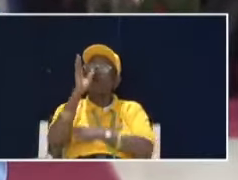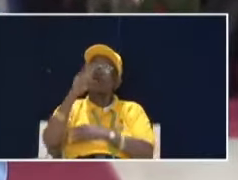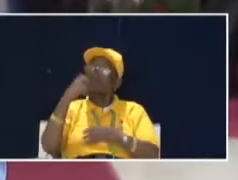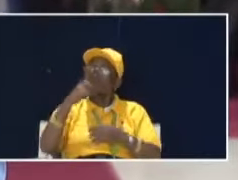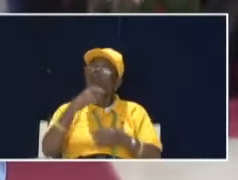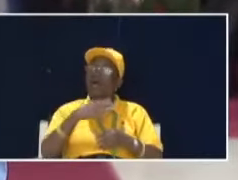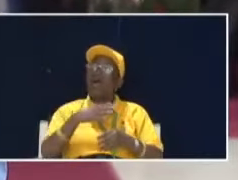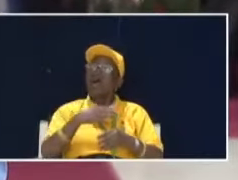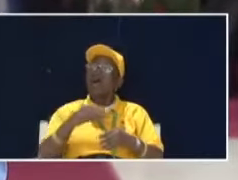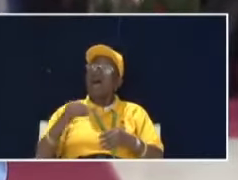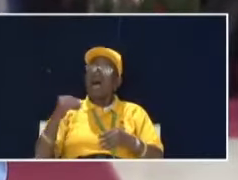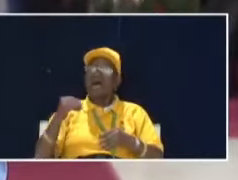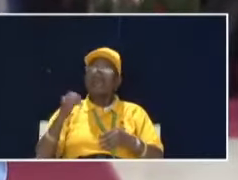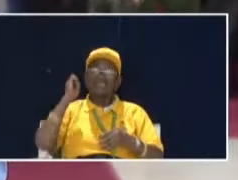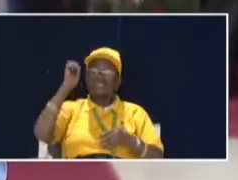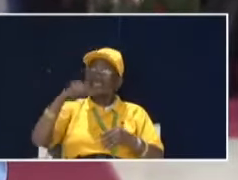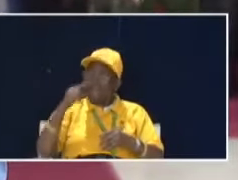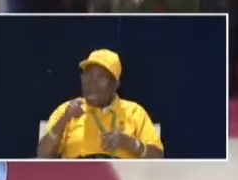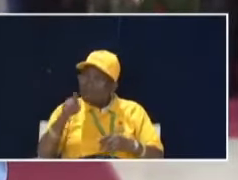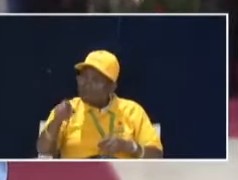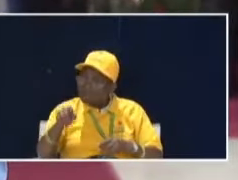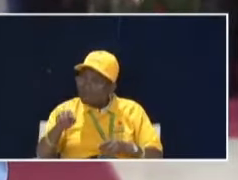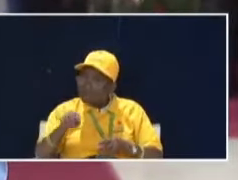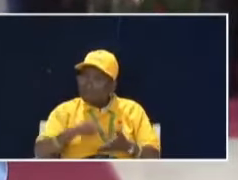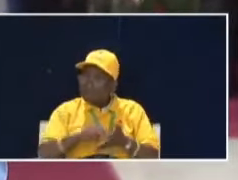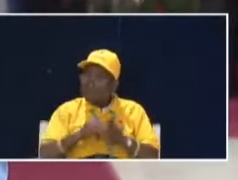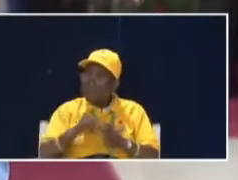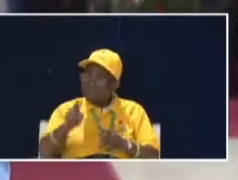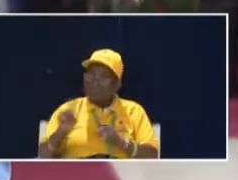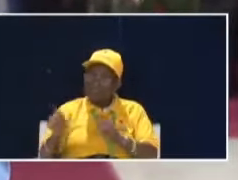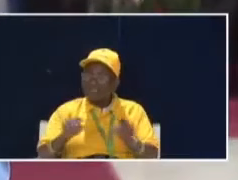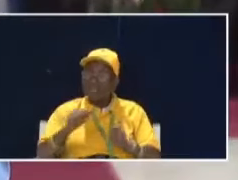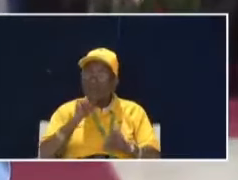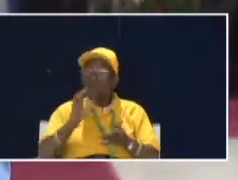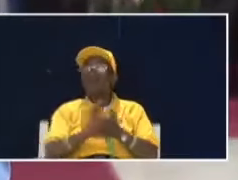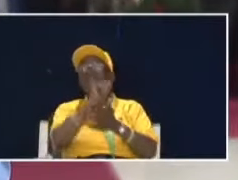you mean you didn't believe what you said? I said,